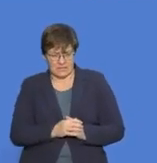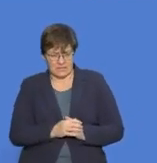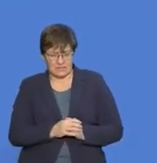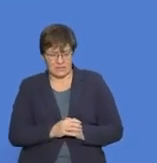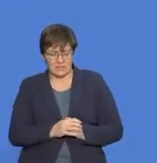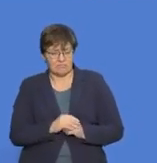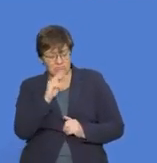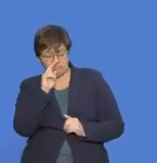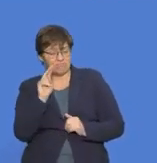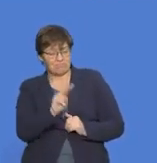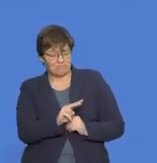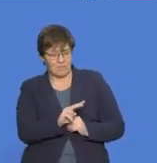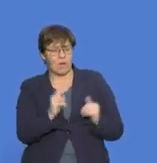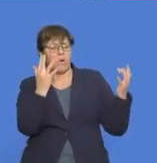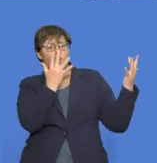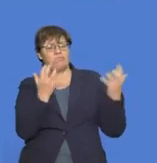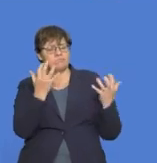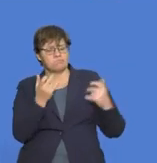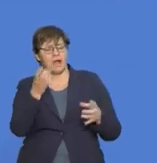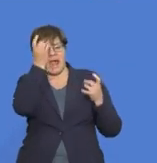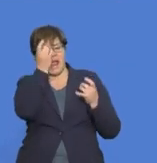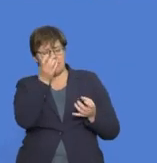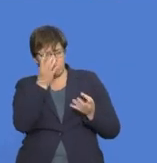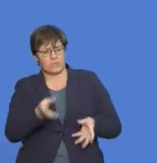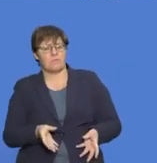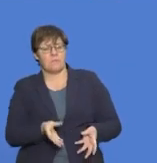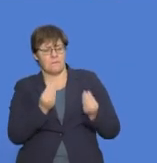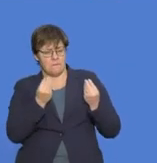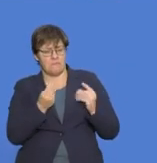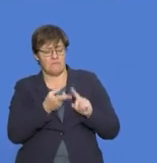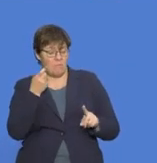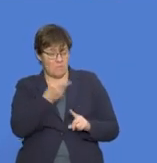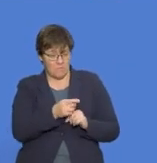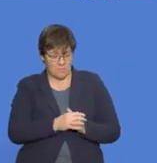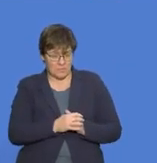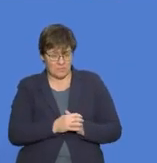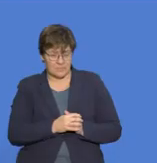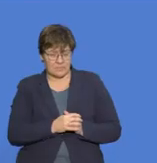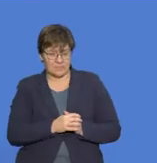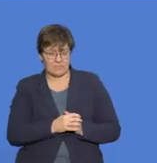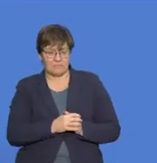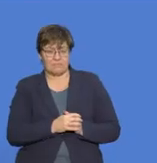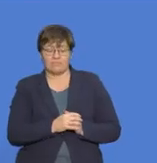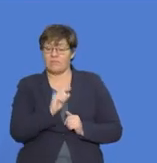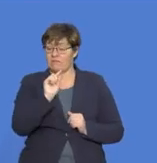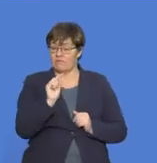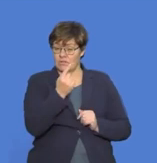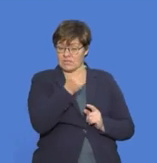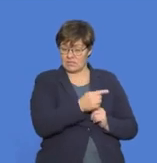let's have a look at this table and work out what information can we gain from this table. Okay, first of